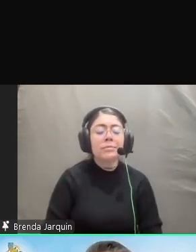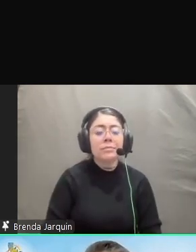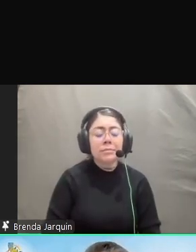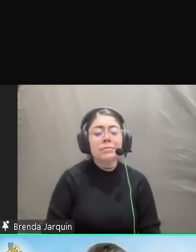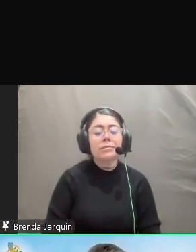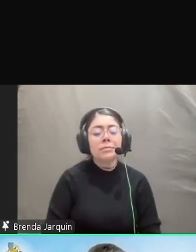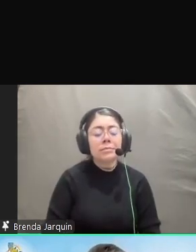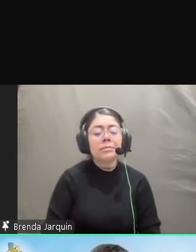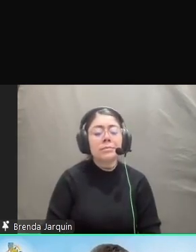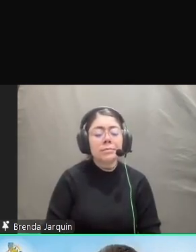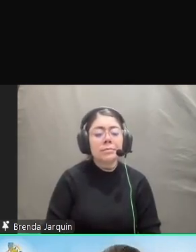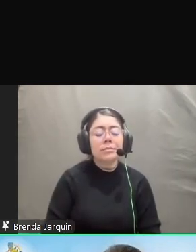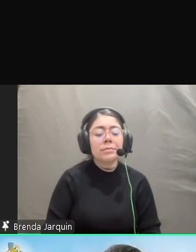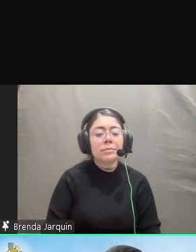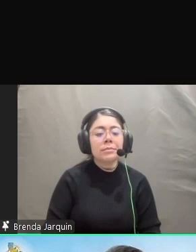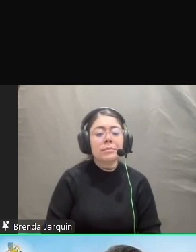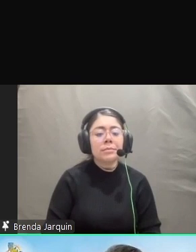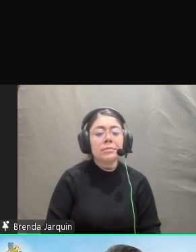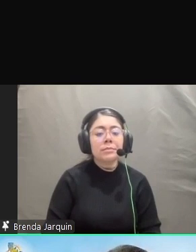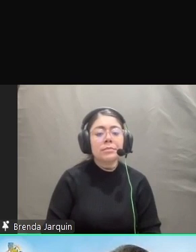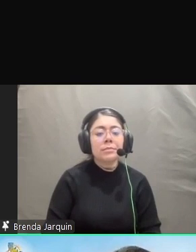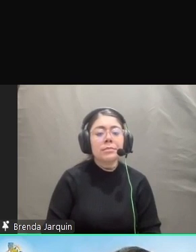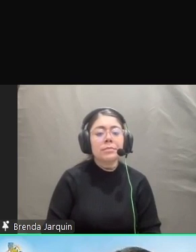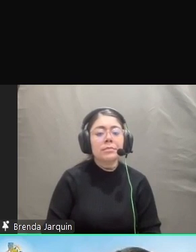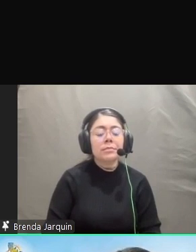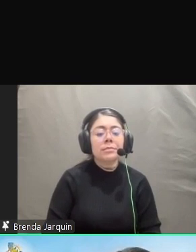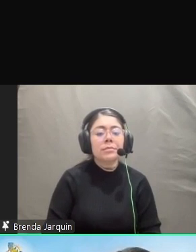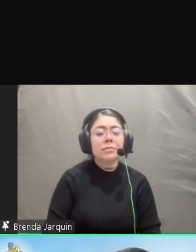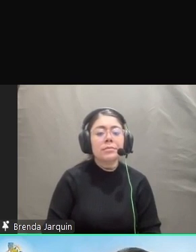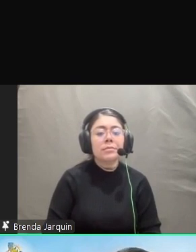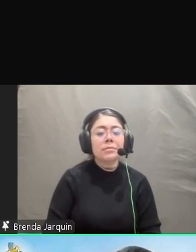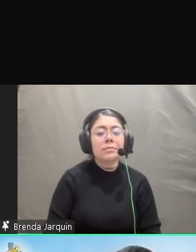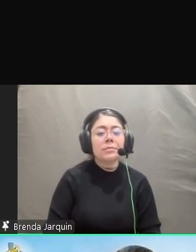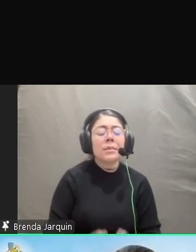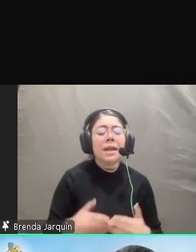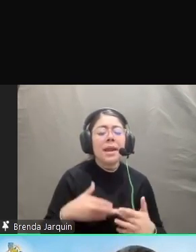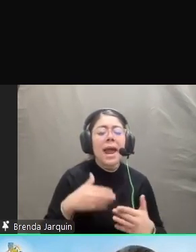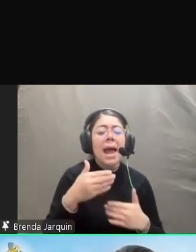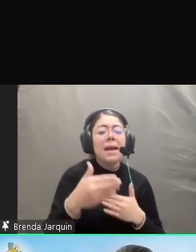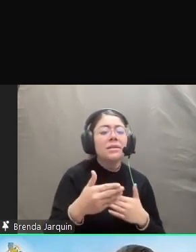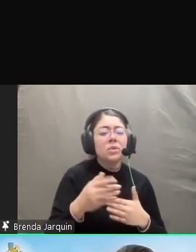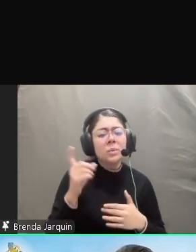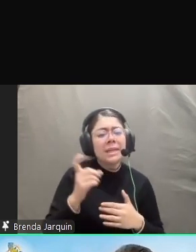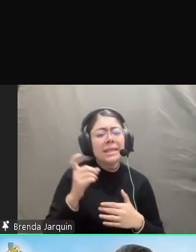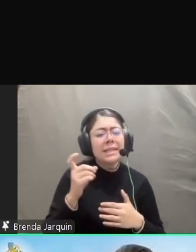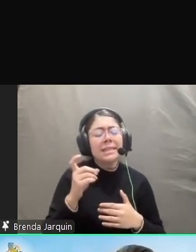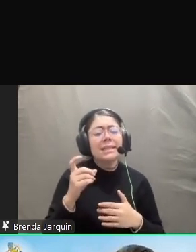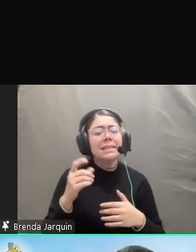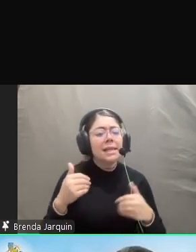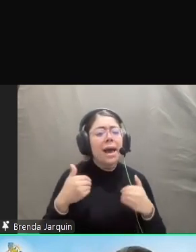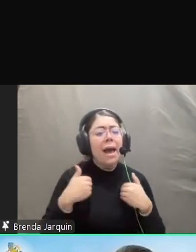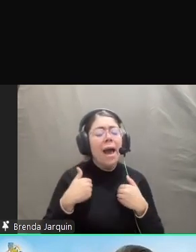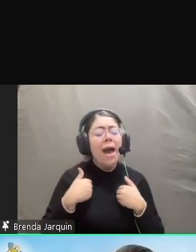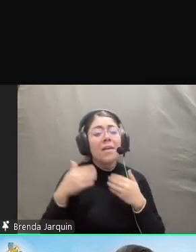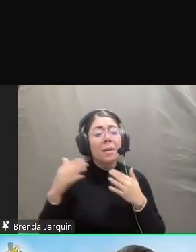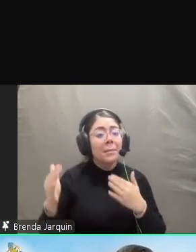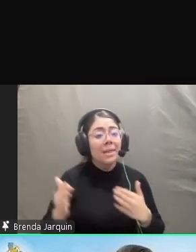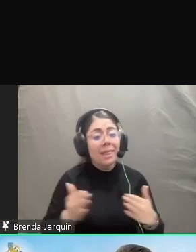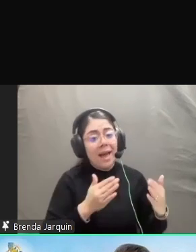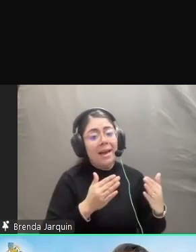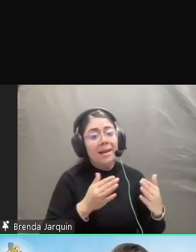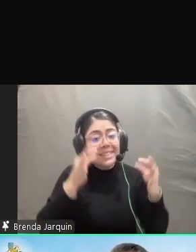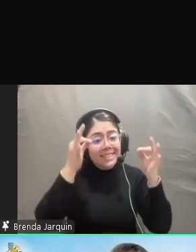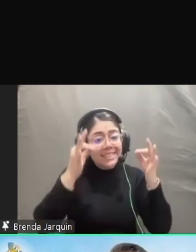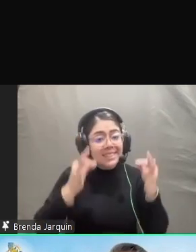Then we really do need to make sure we formalize our collaboratives. Our experience had been that